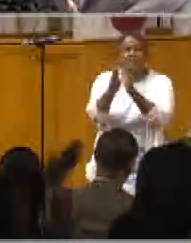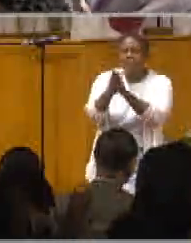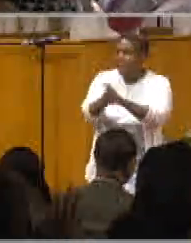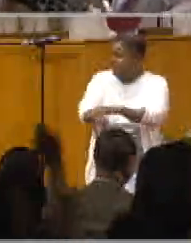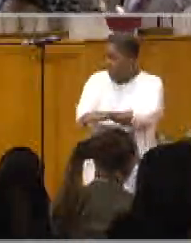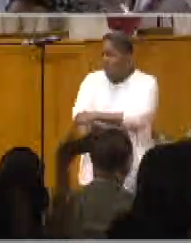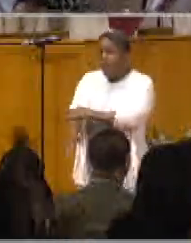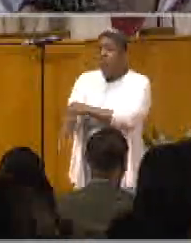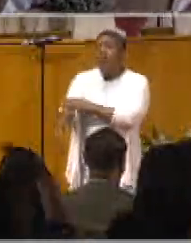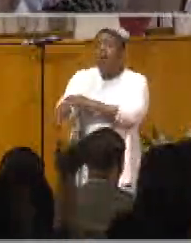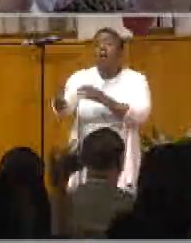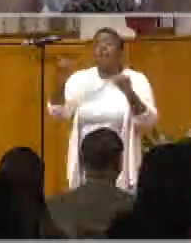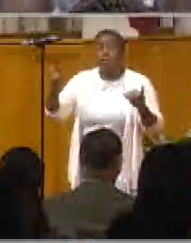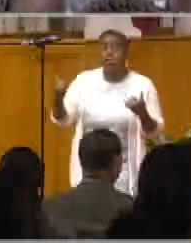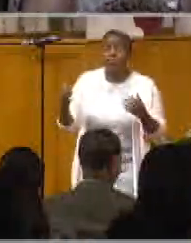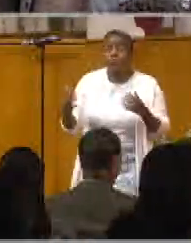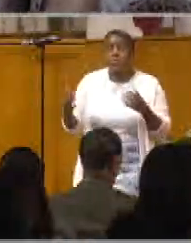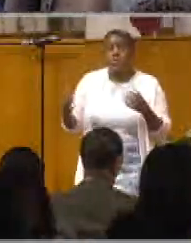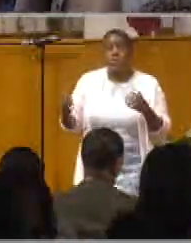Hey.